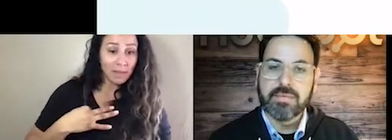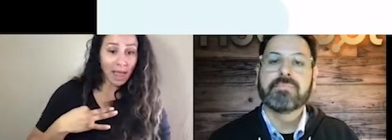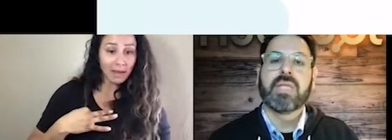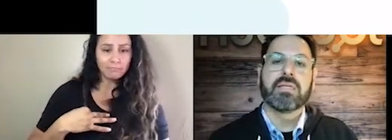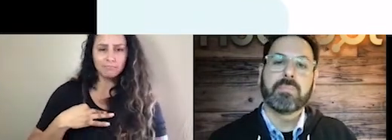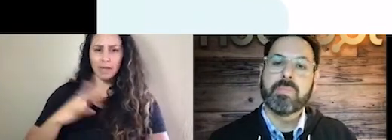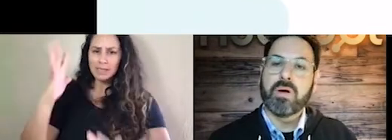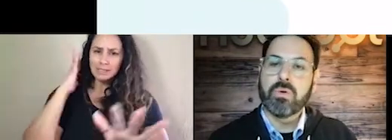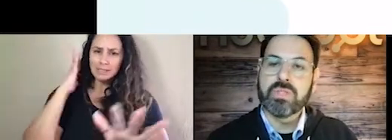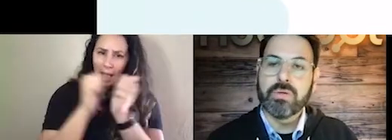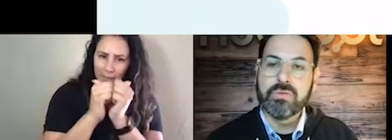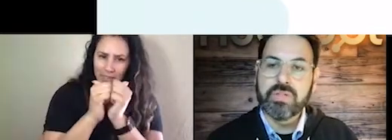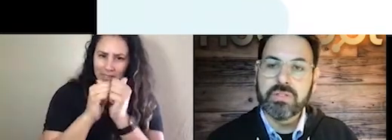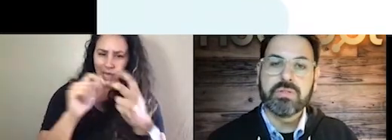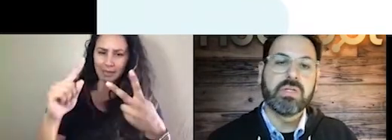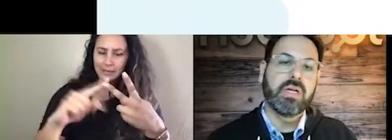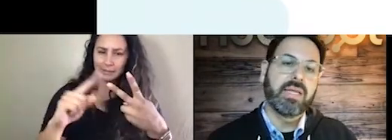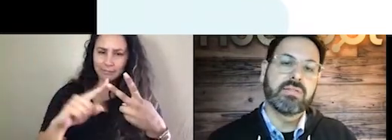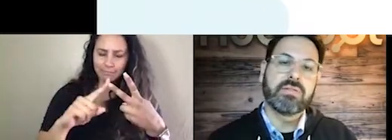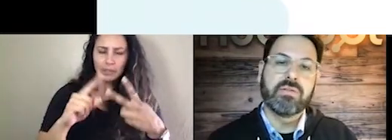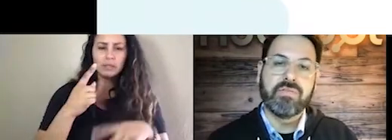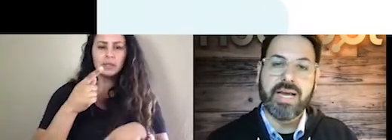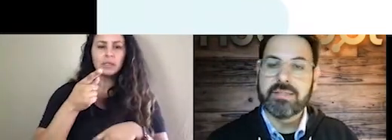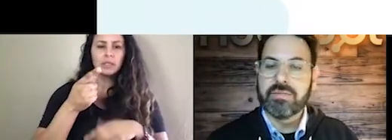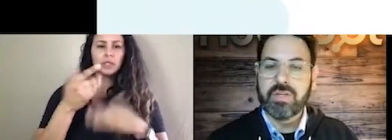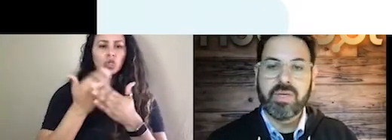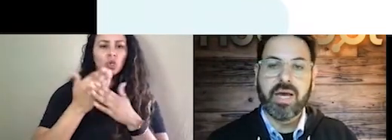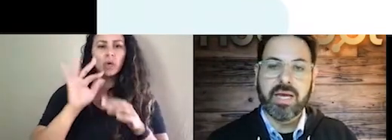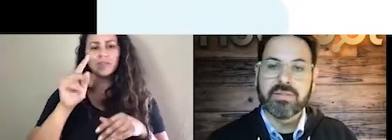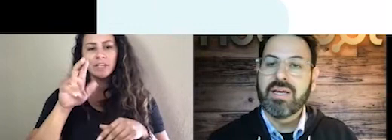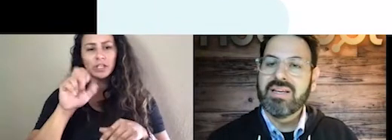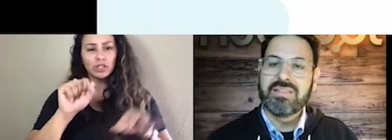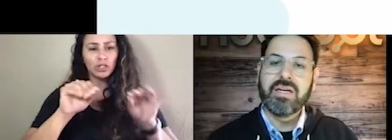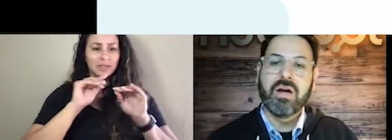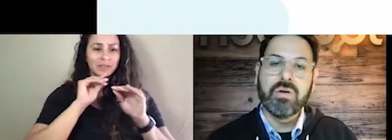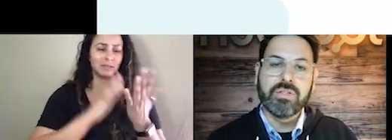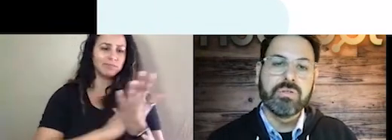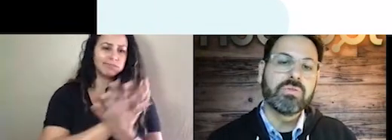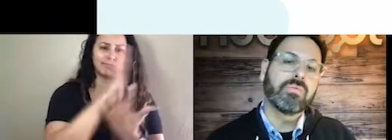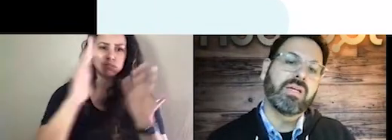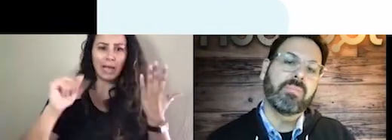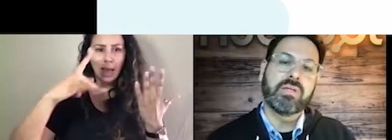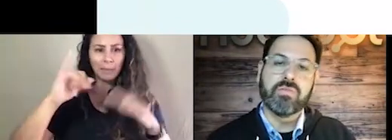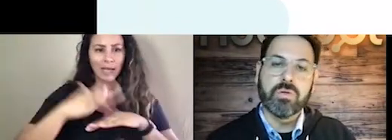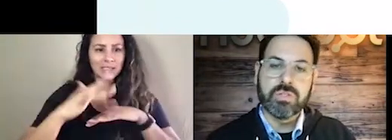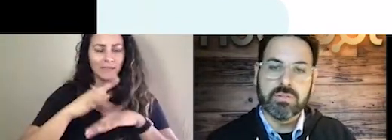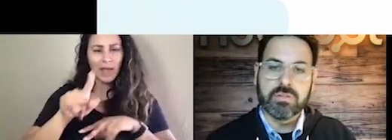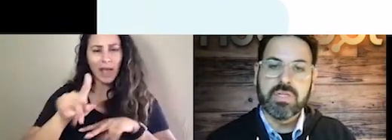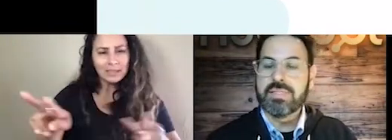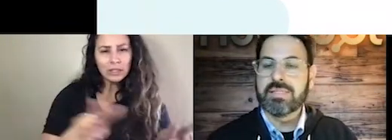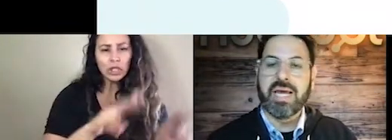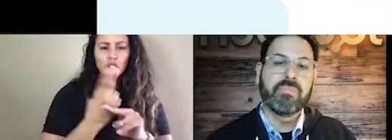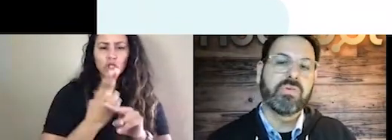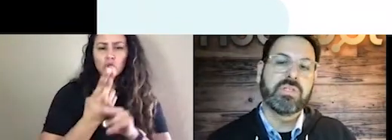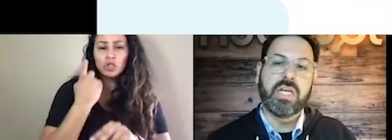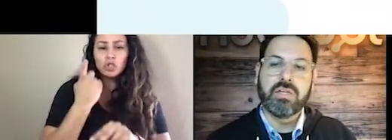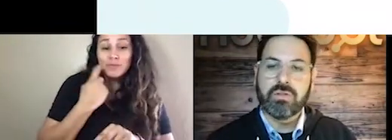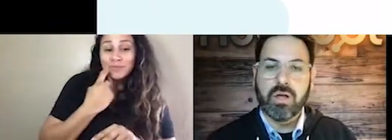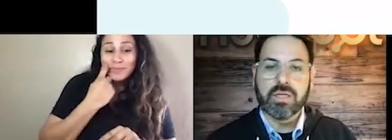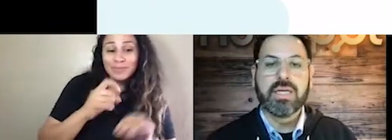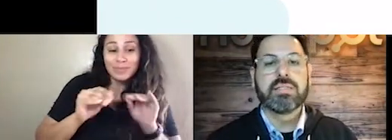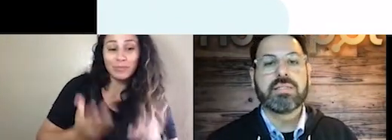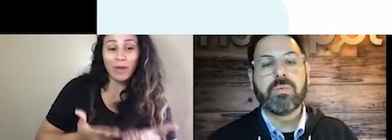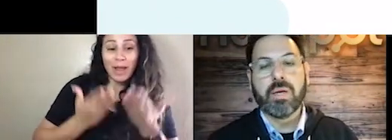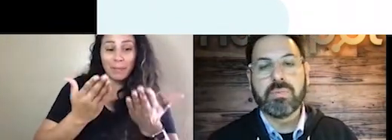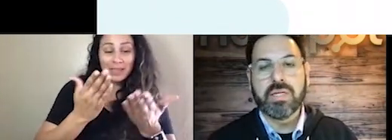date. As HubSpot rolls out new features and enhances the vast set of APIs, stay current, use the recommended versions, sign up for the change